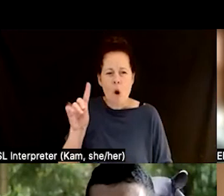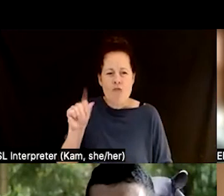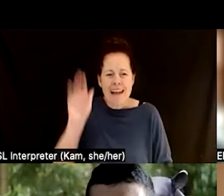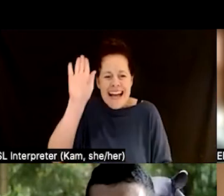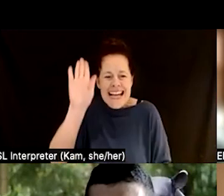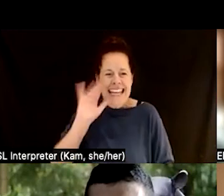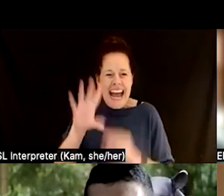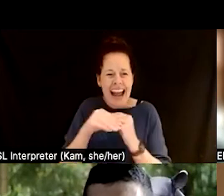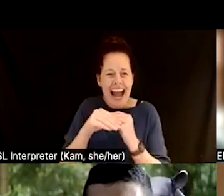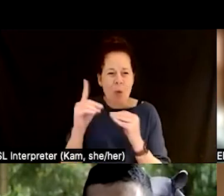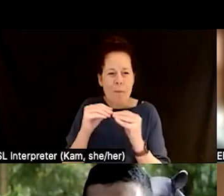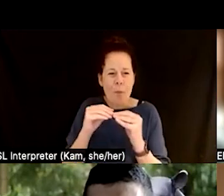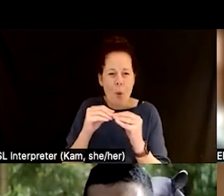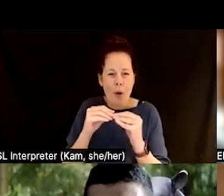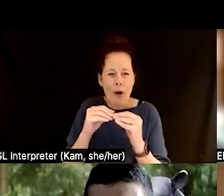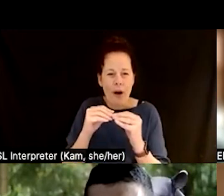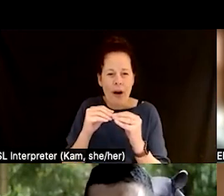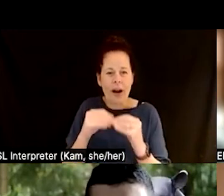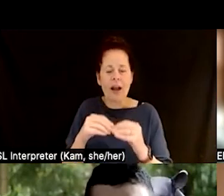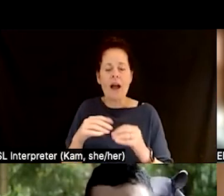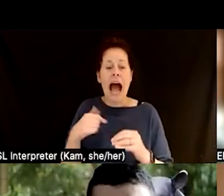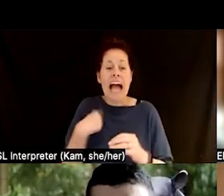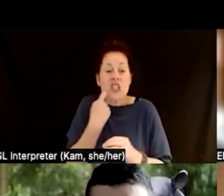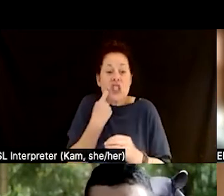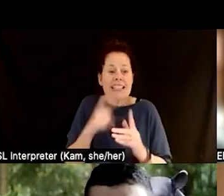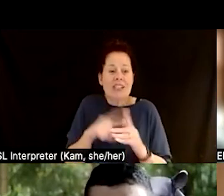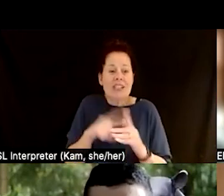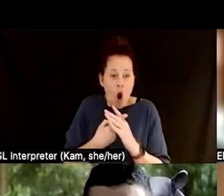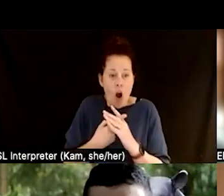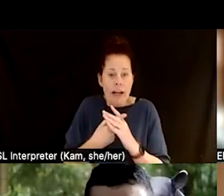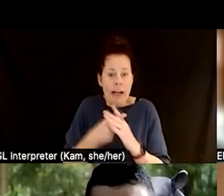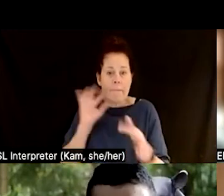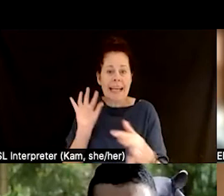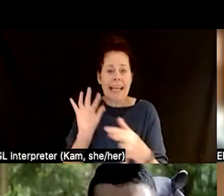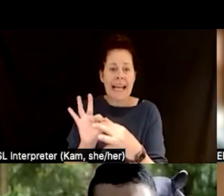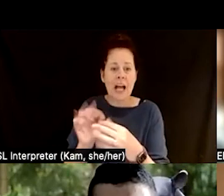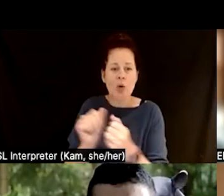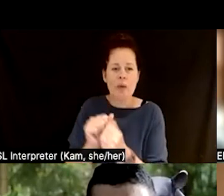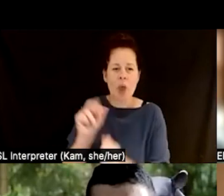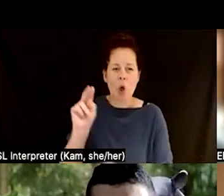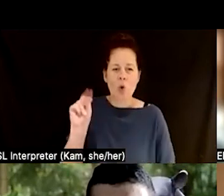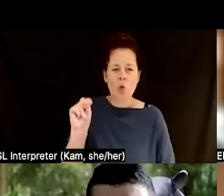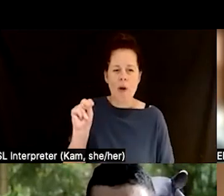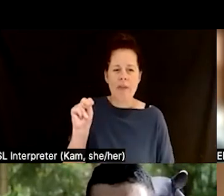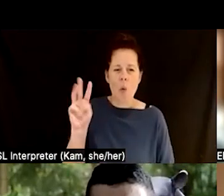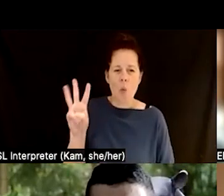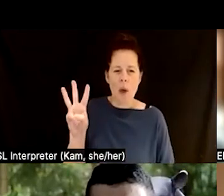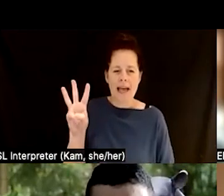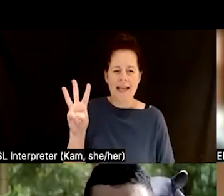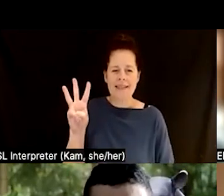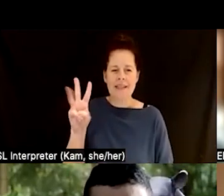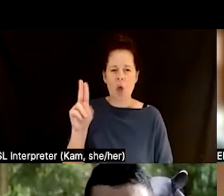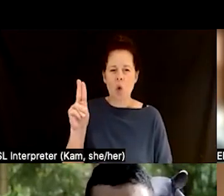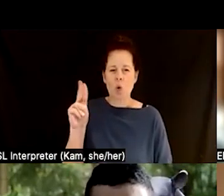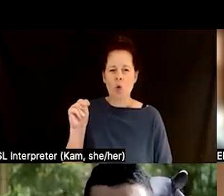thing? And I'm only now starting to explore this, but there is an organization called the Northwest Universal Design Council